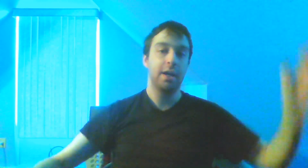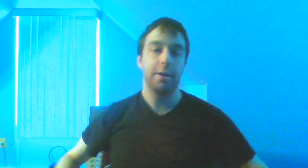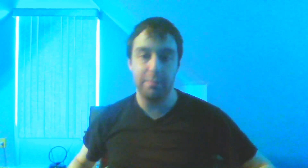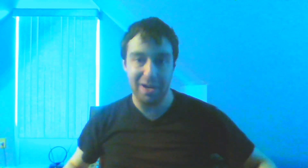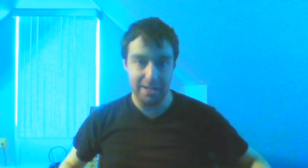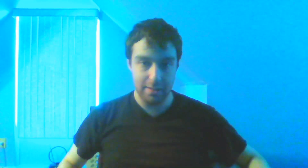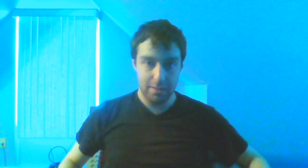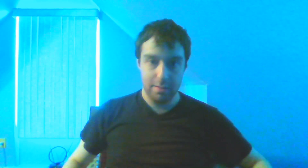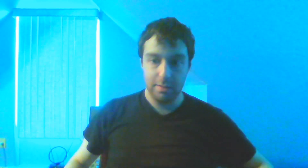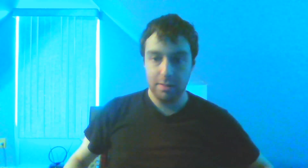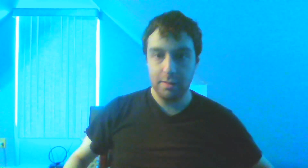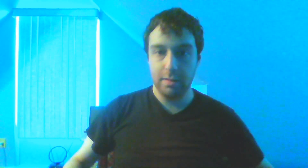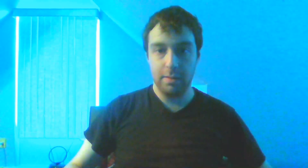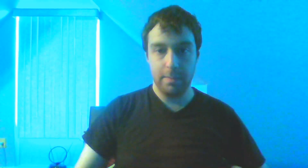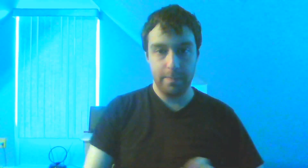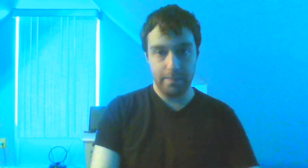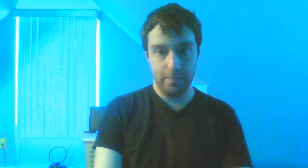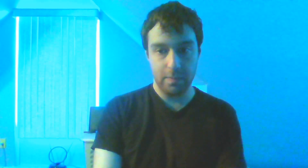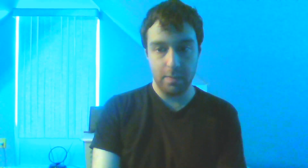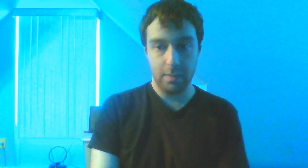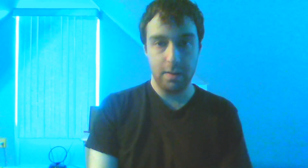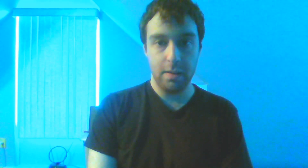house. But,